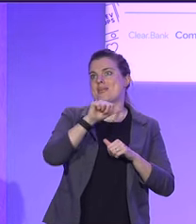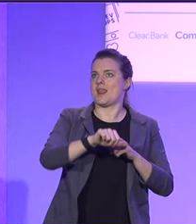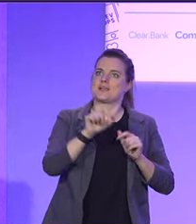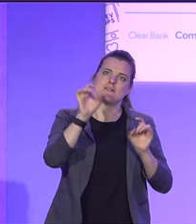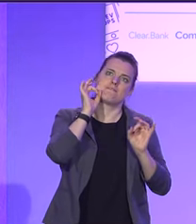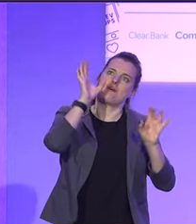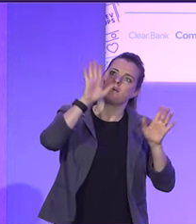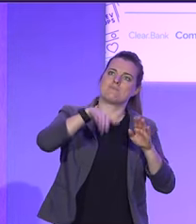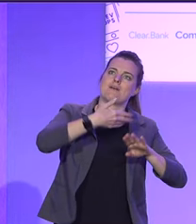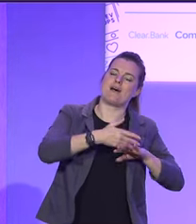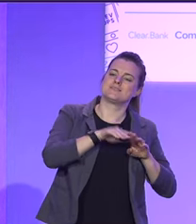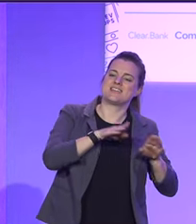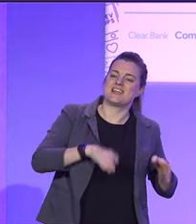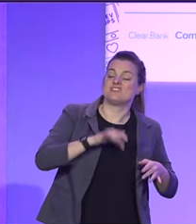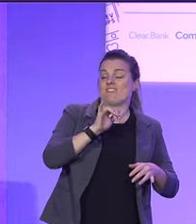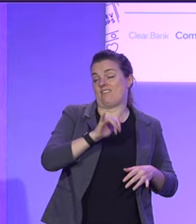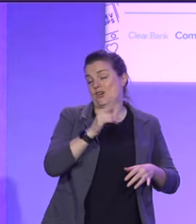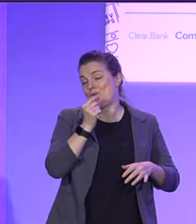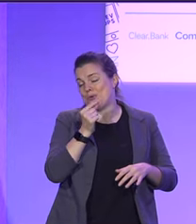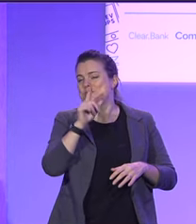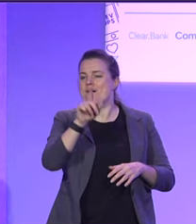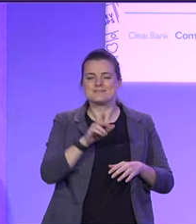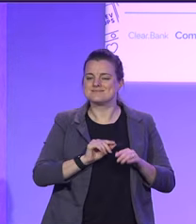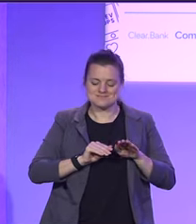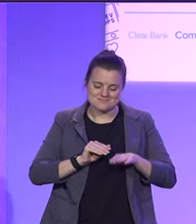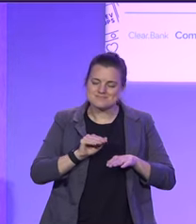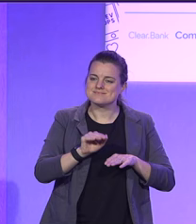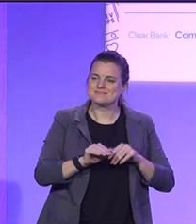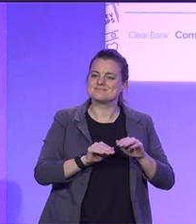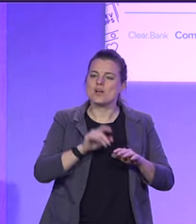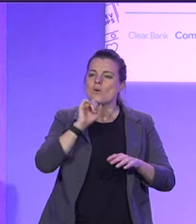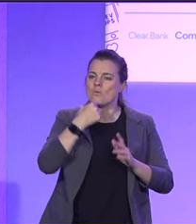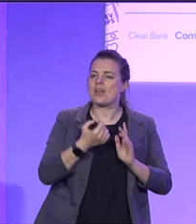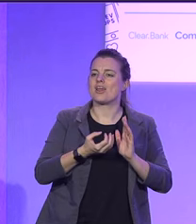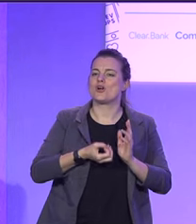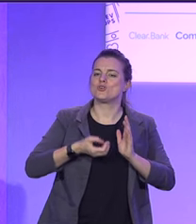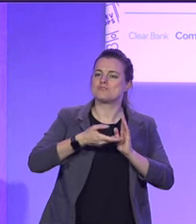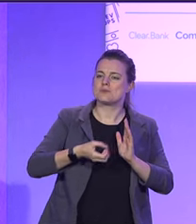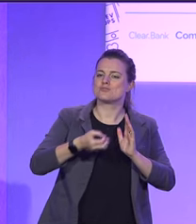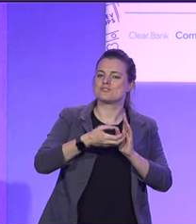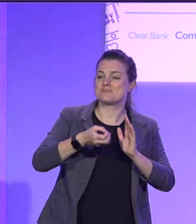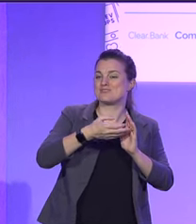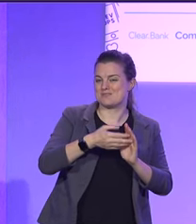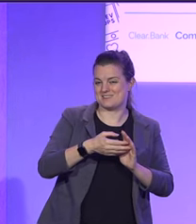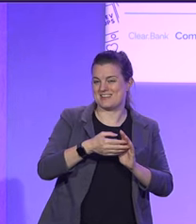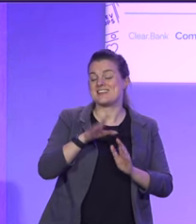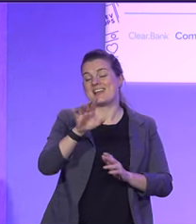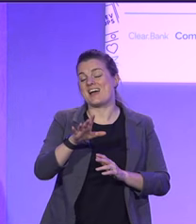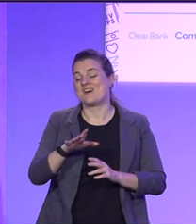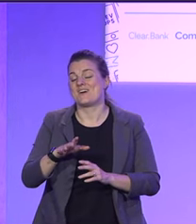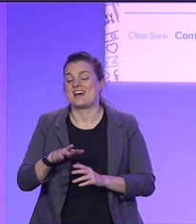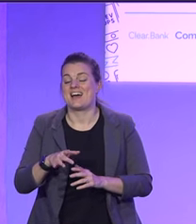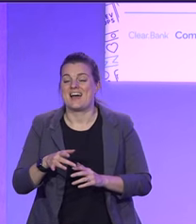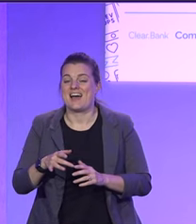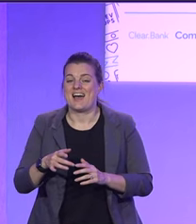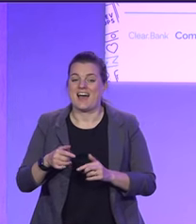managing people. This is not just about learning to public speak so we can have a team of 500 underneath us, because that is also my worst nightmare. Principal all the